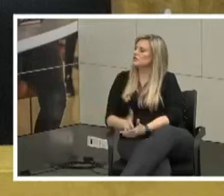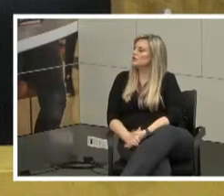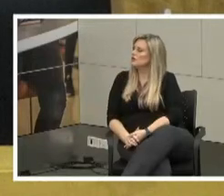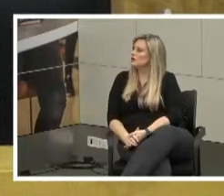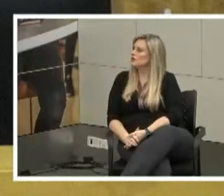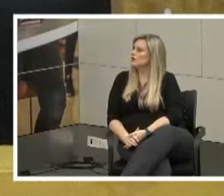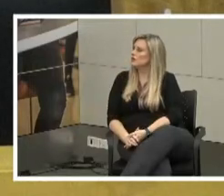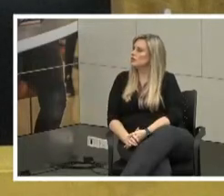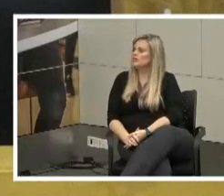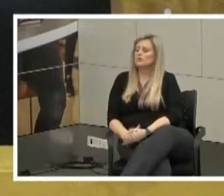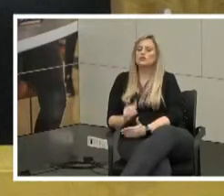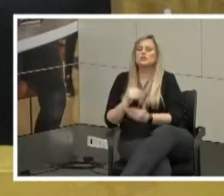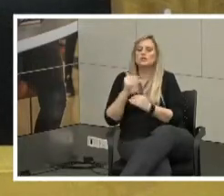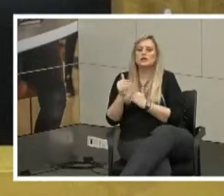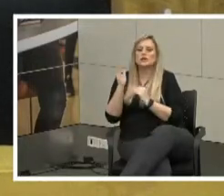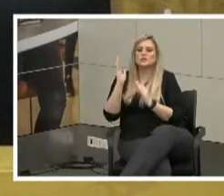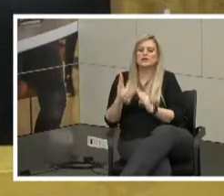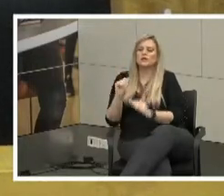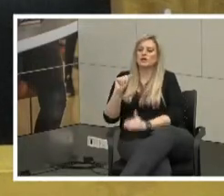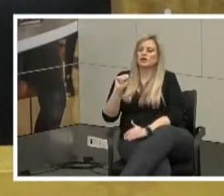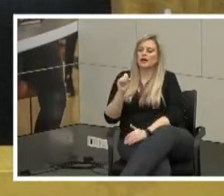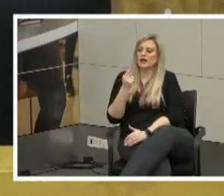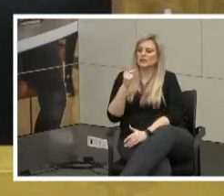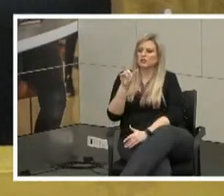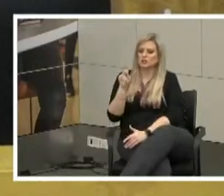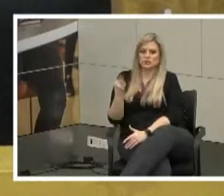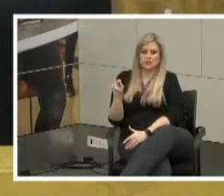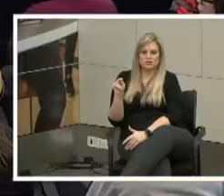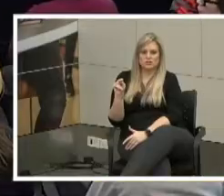um our next speaker is Ashlin